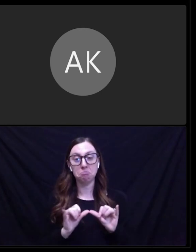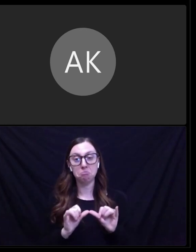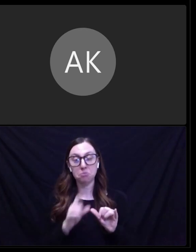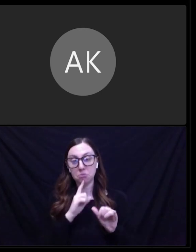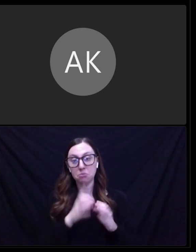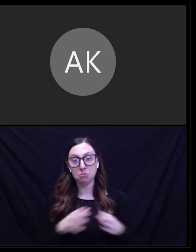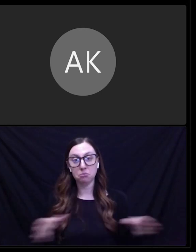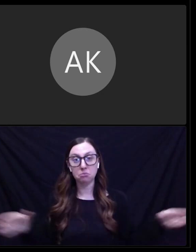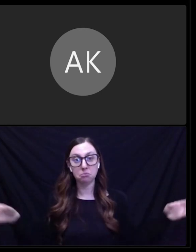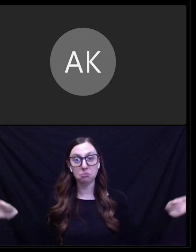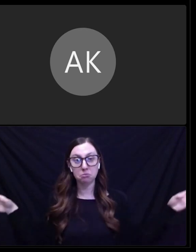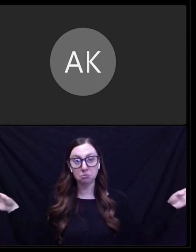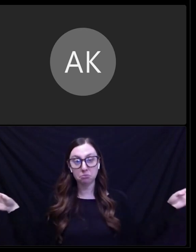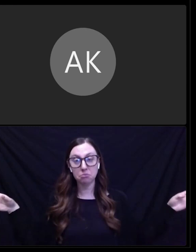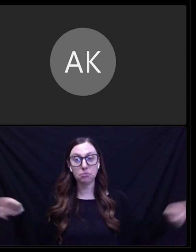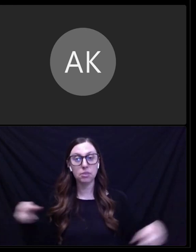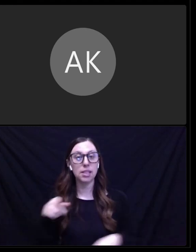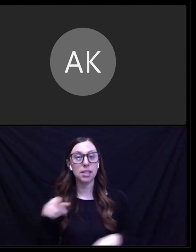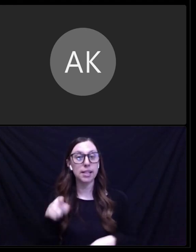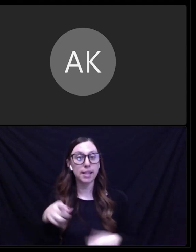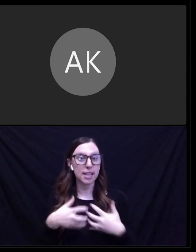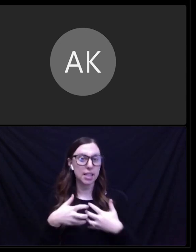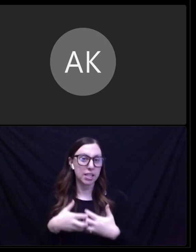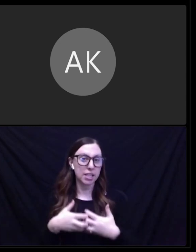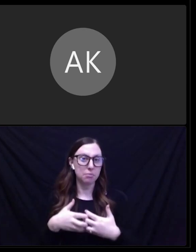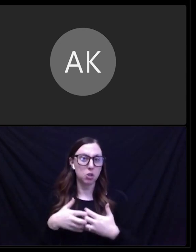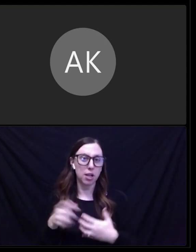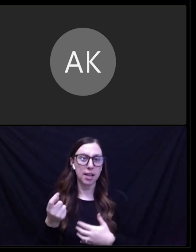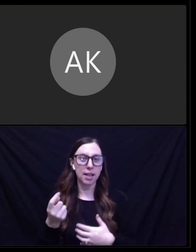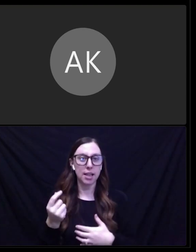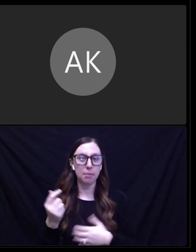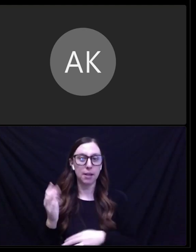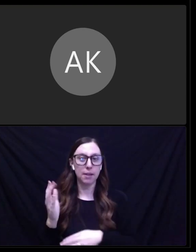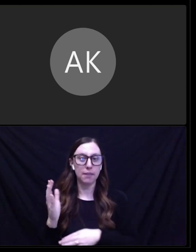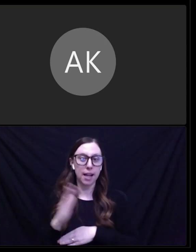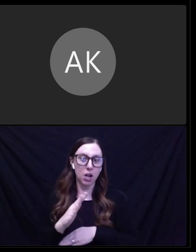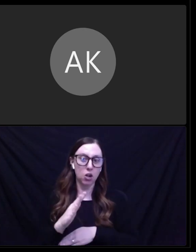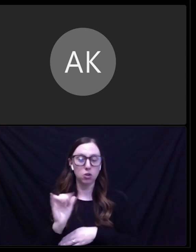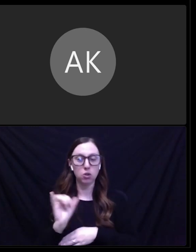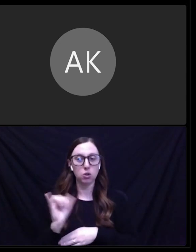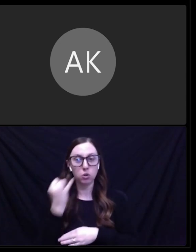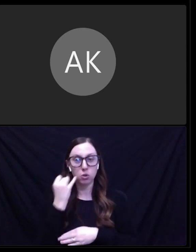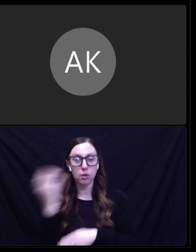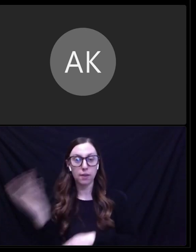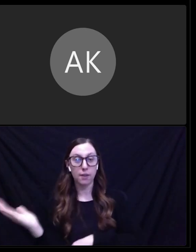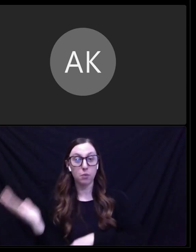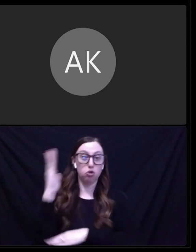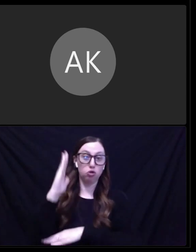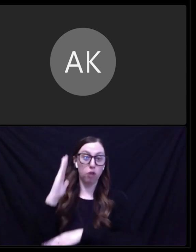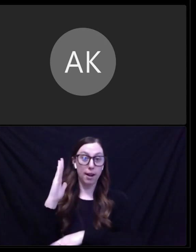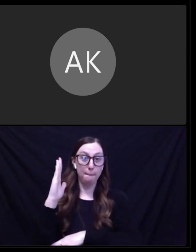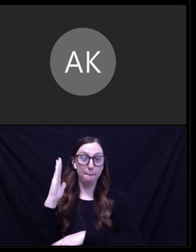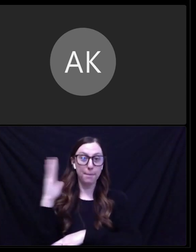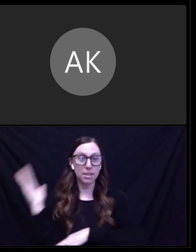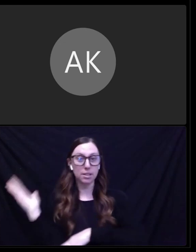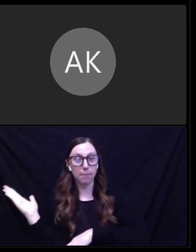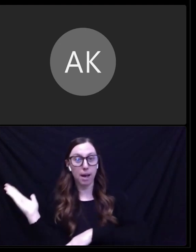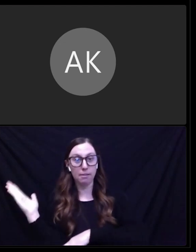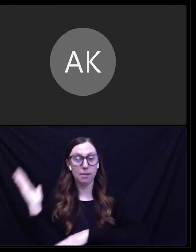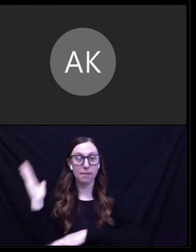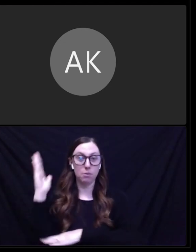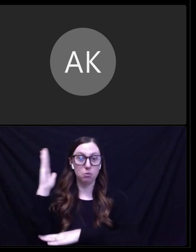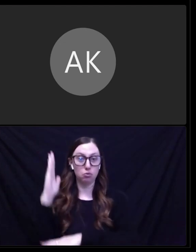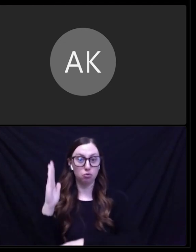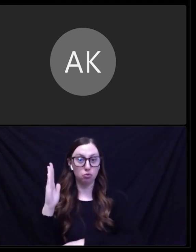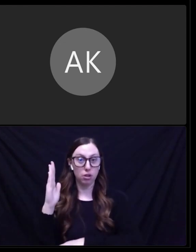And this machine is also at a bit of an angle. So if I had it straight or straight off to